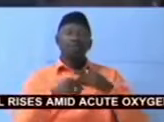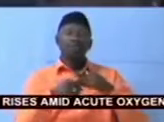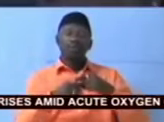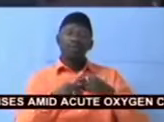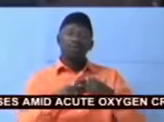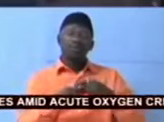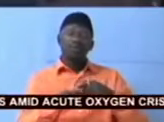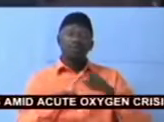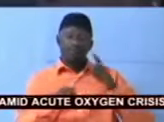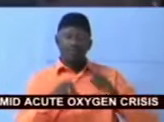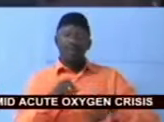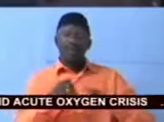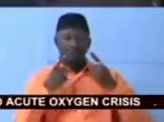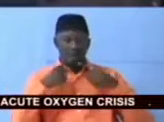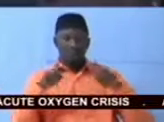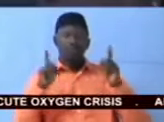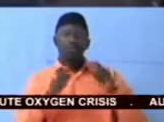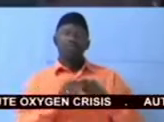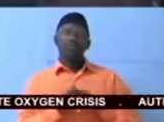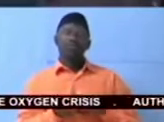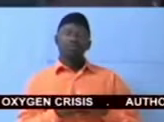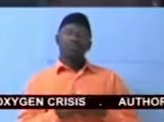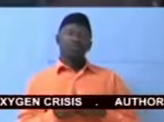sentencing. And